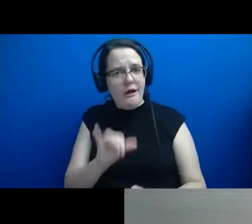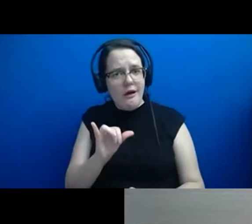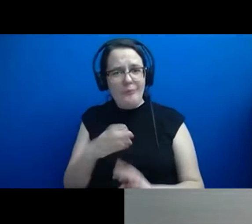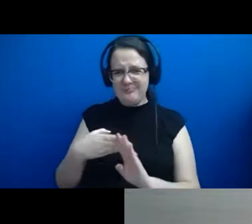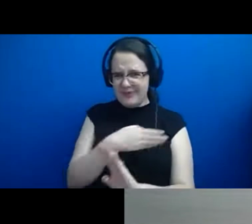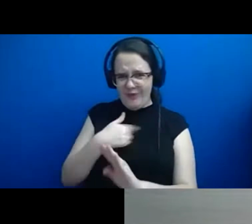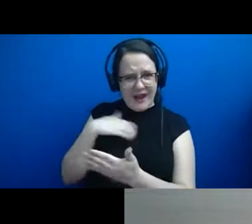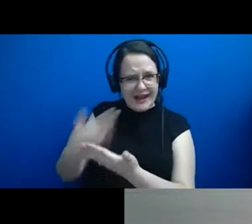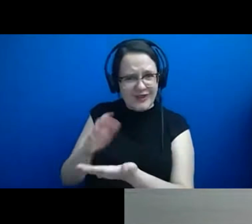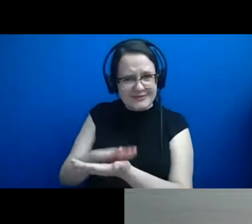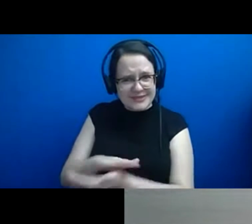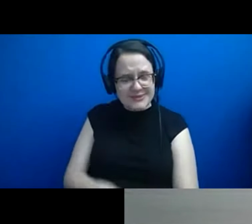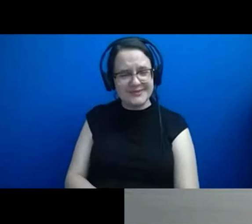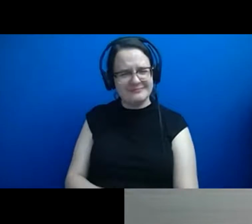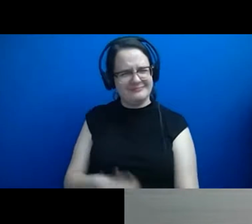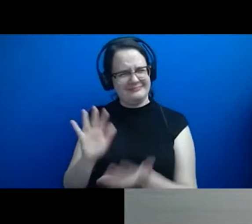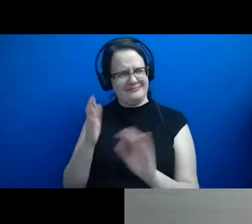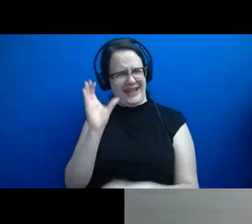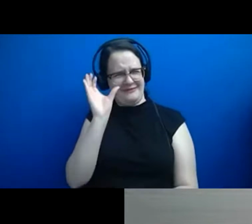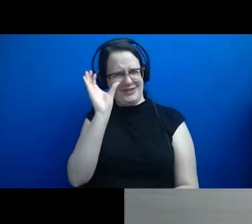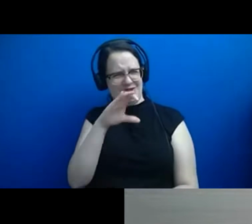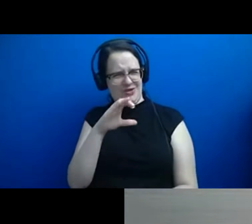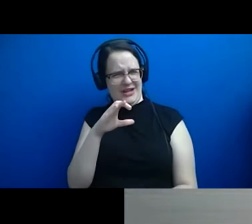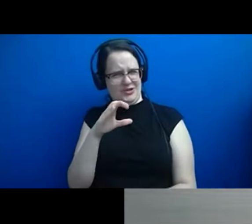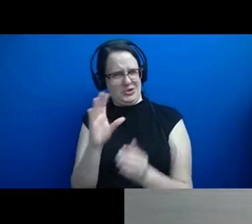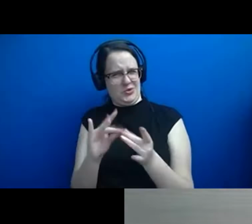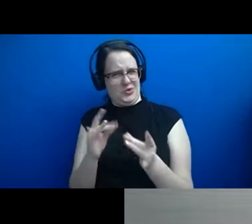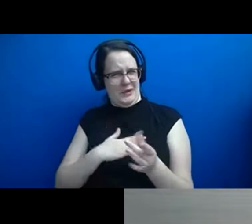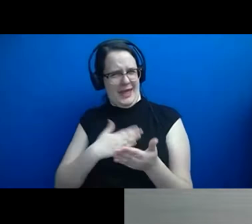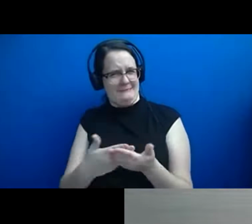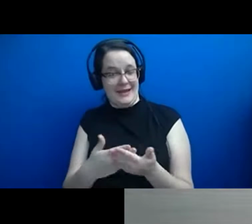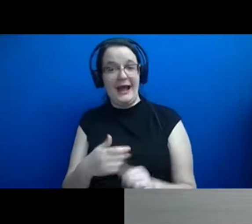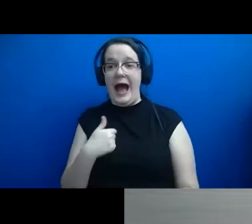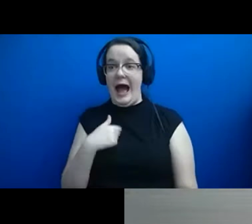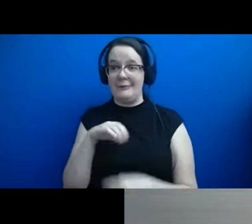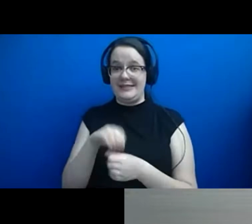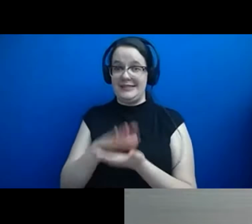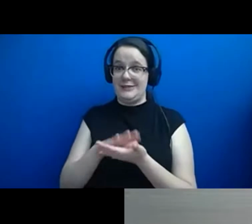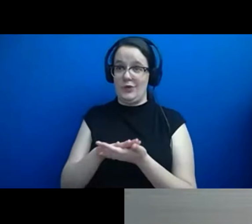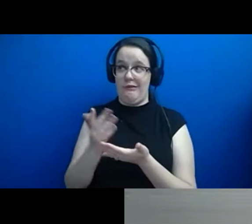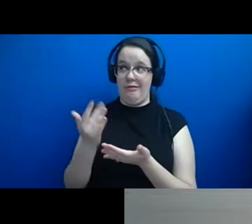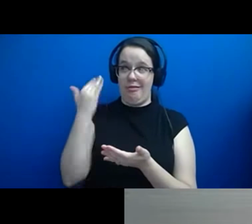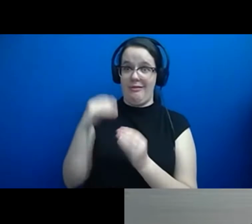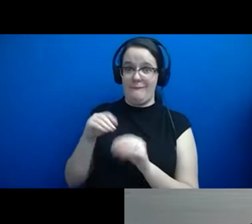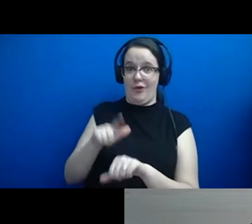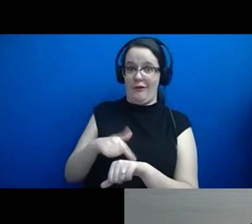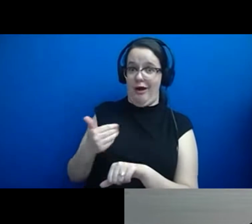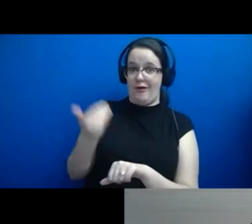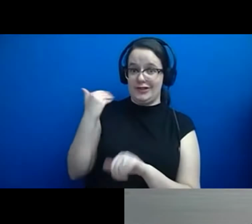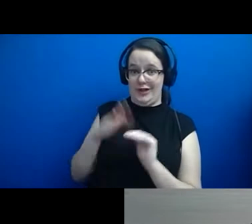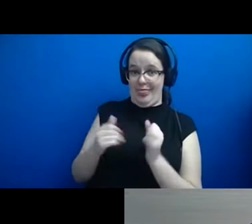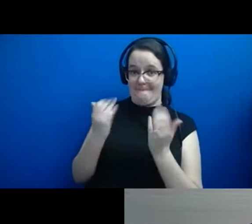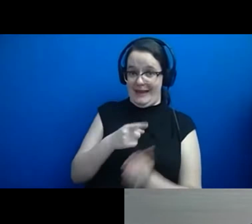kind of strange to have to admit this, but even though I was in school much longer ago than many of you, and I was in a rural